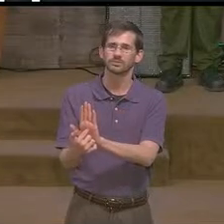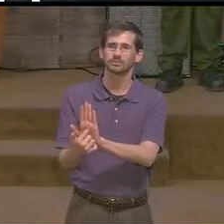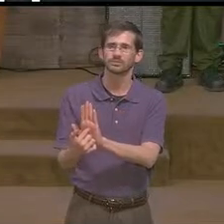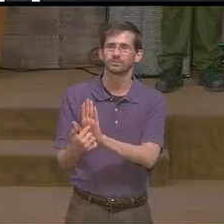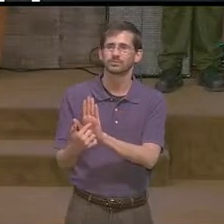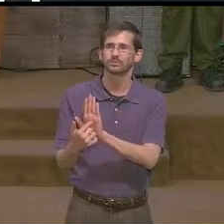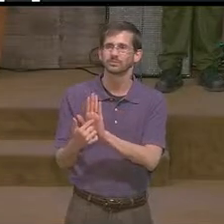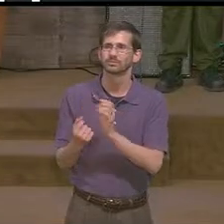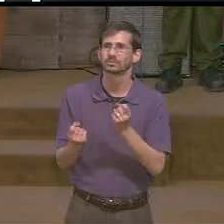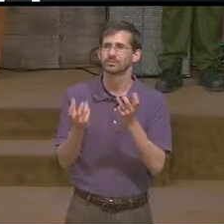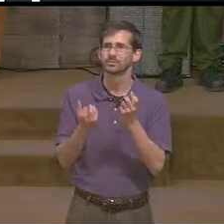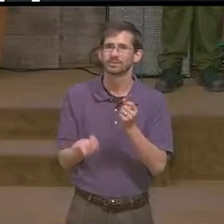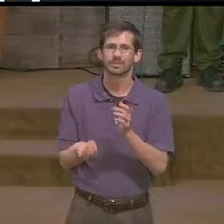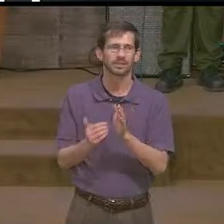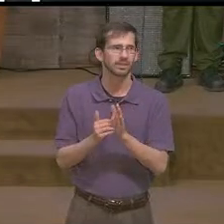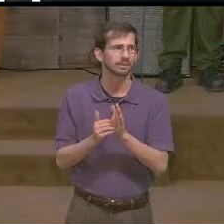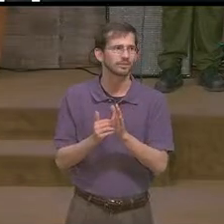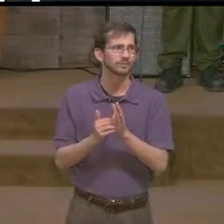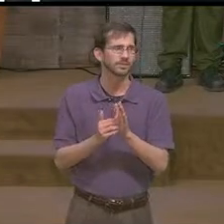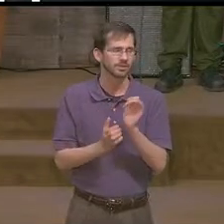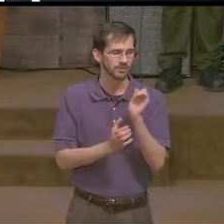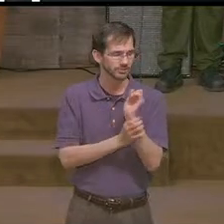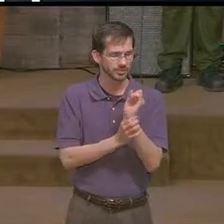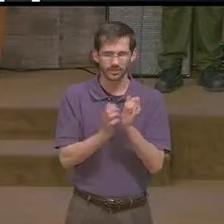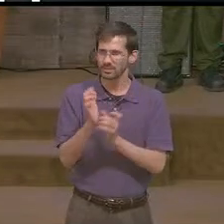it out again. Church, chains be broken.